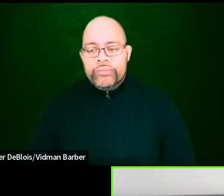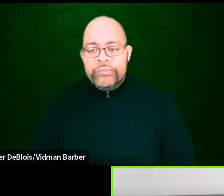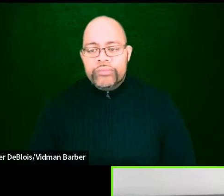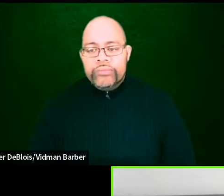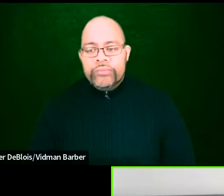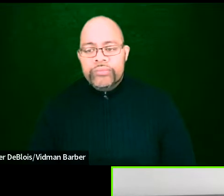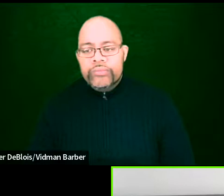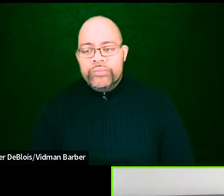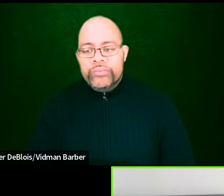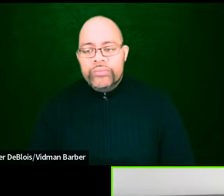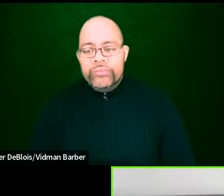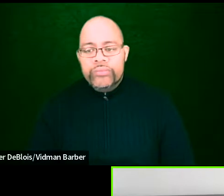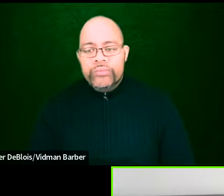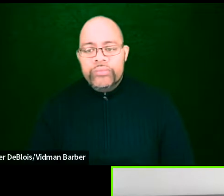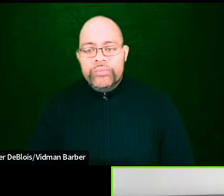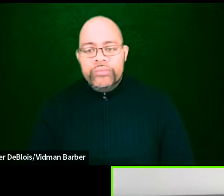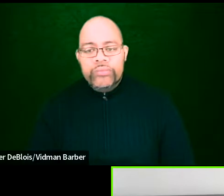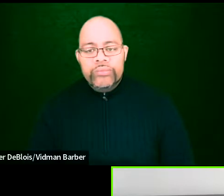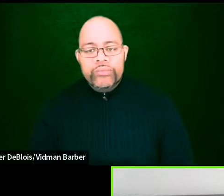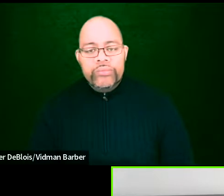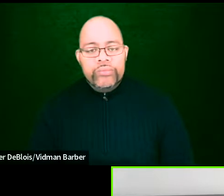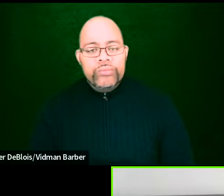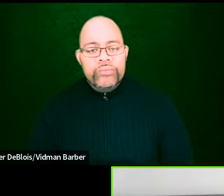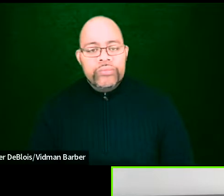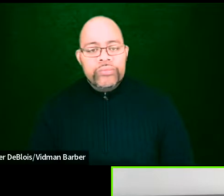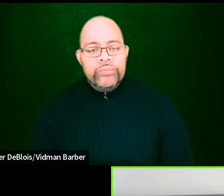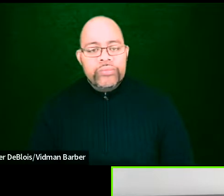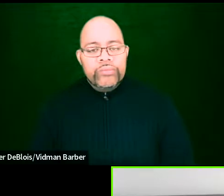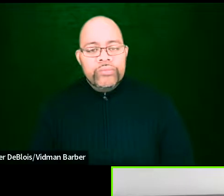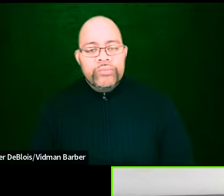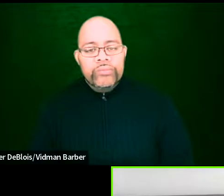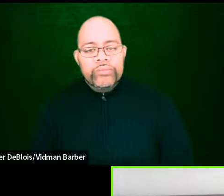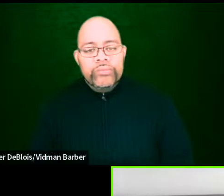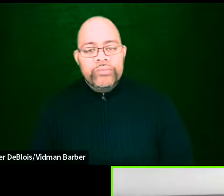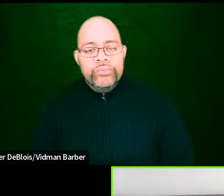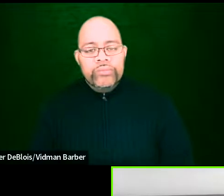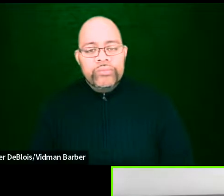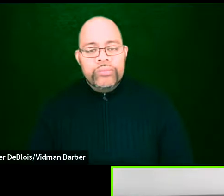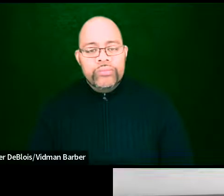Miss Grant, you can call on them for me. Mackenzie?